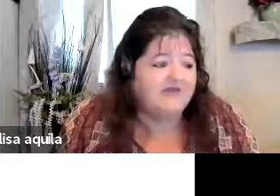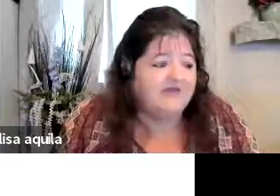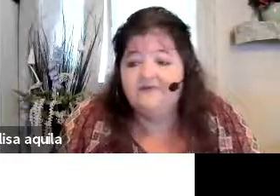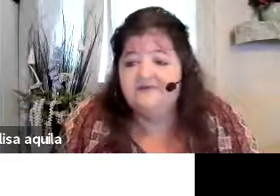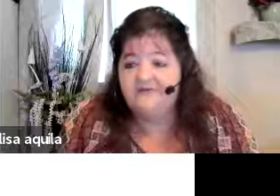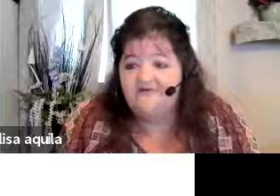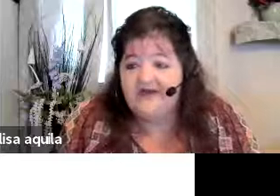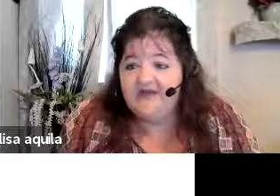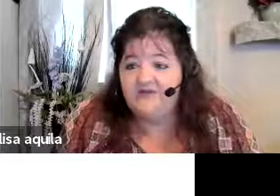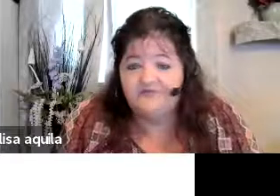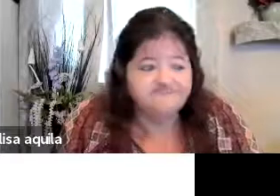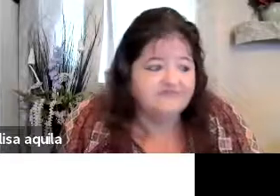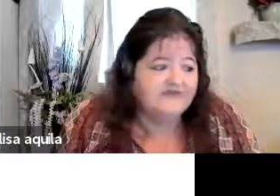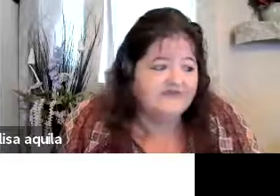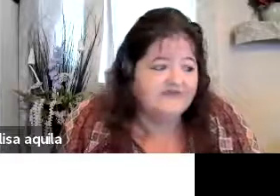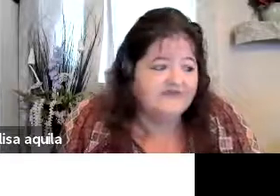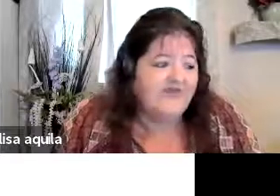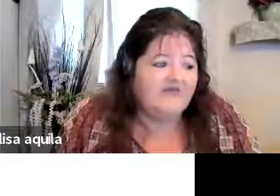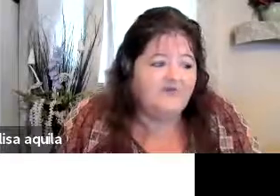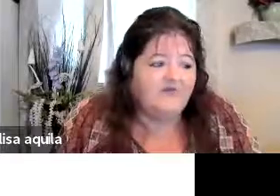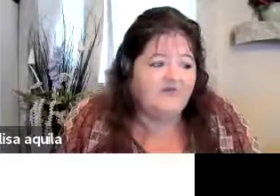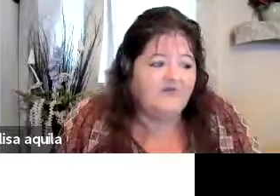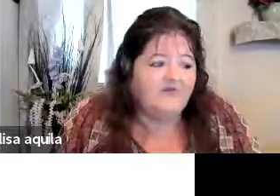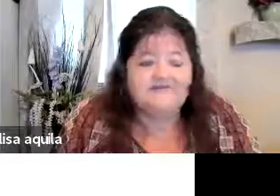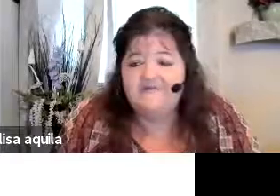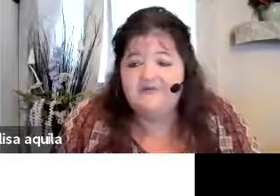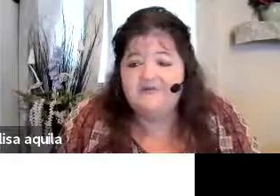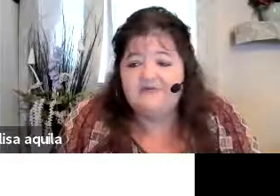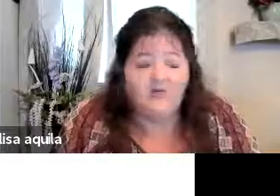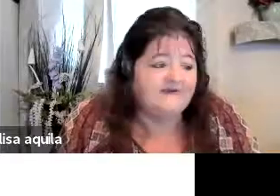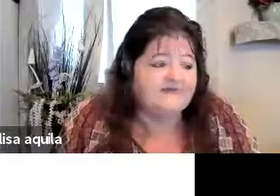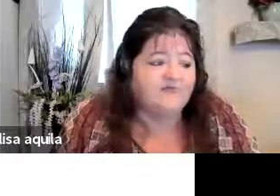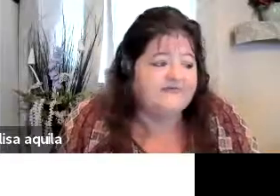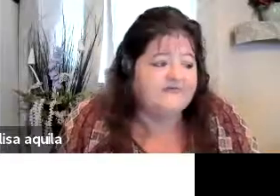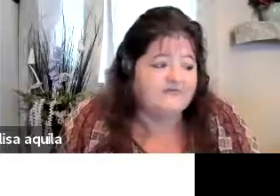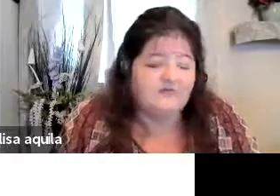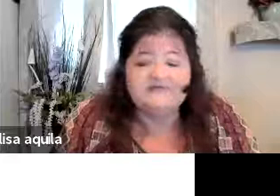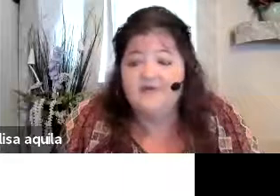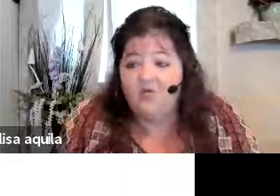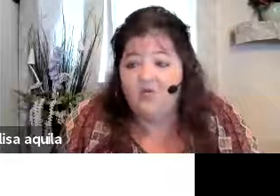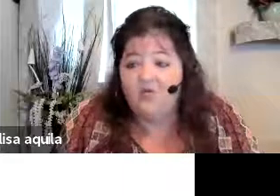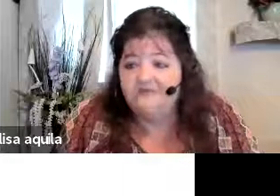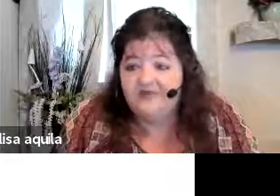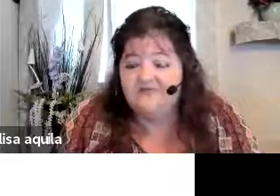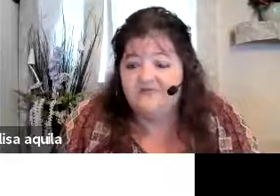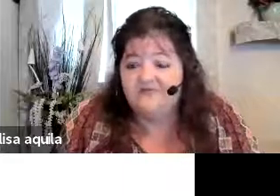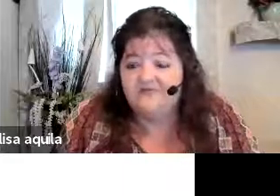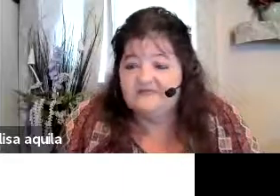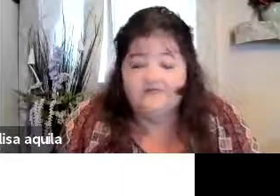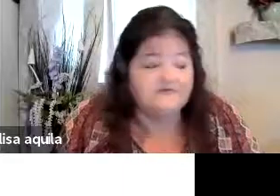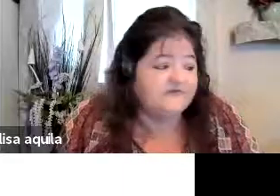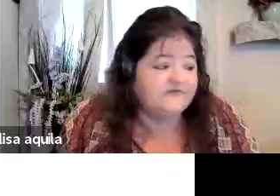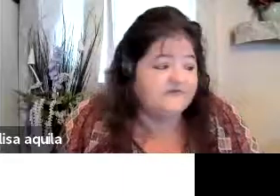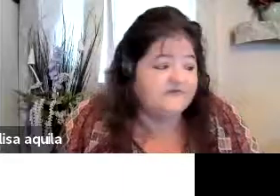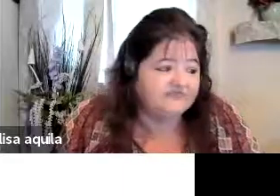be recognized for their value. So HB 726 will see to it that all